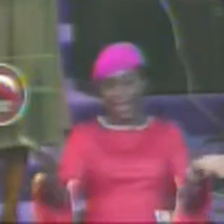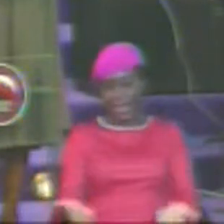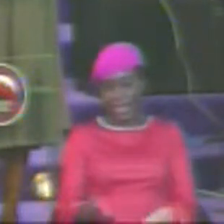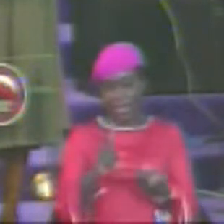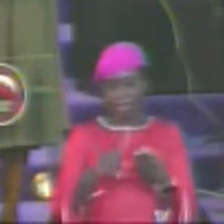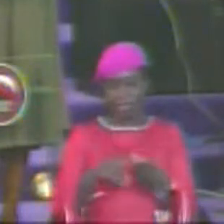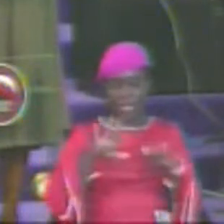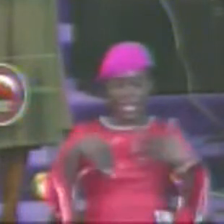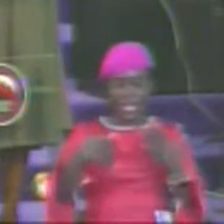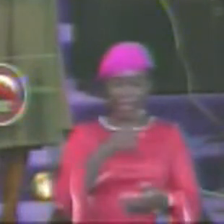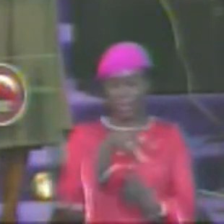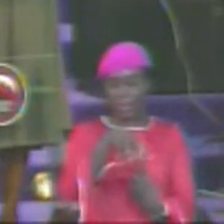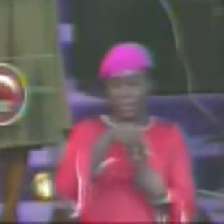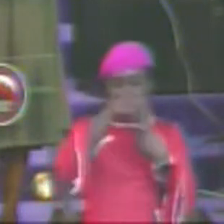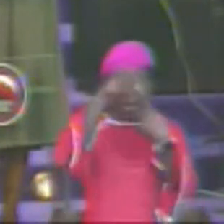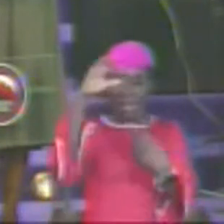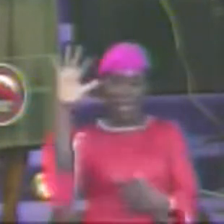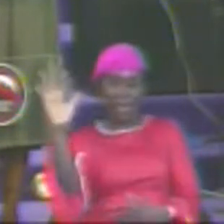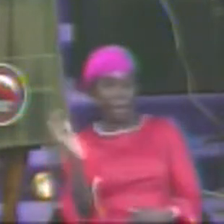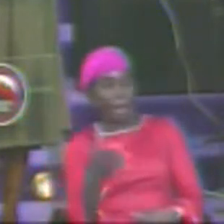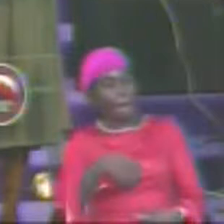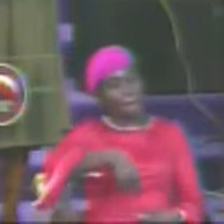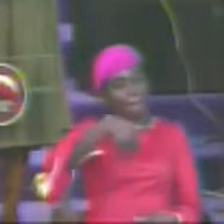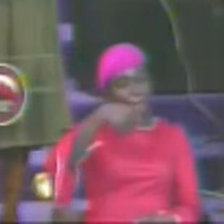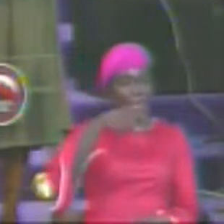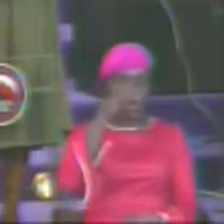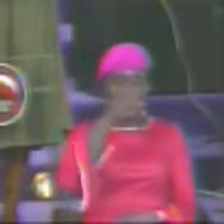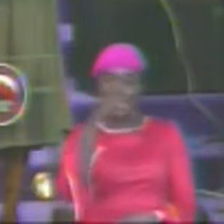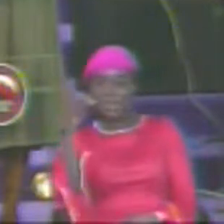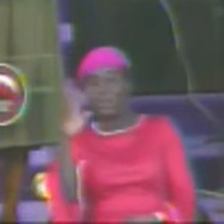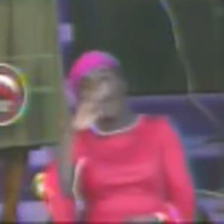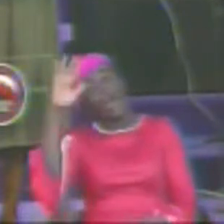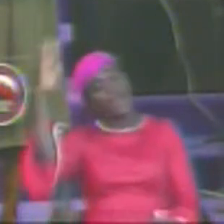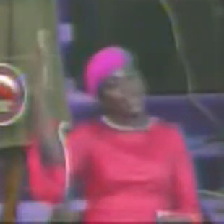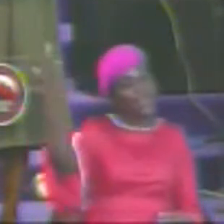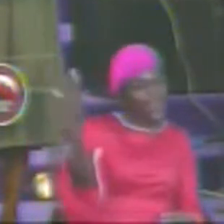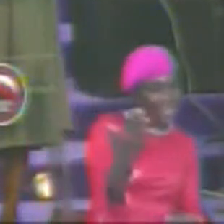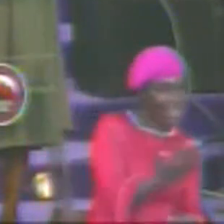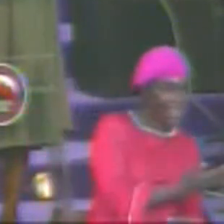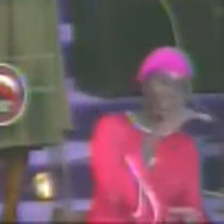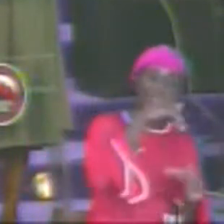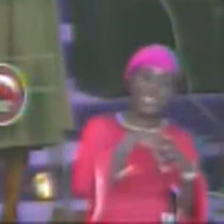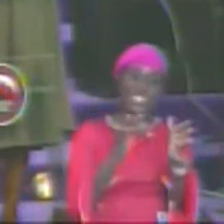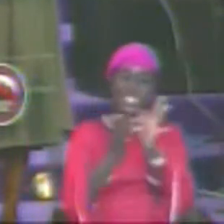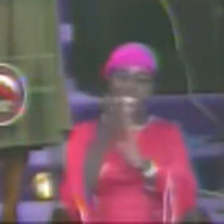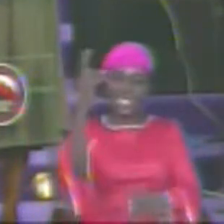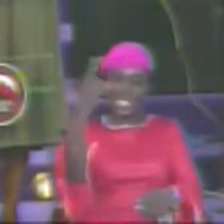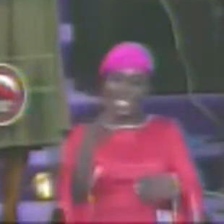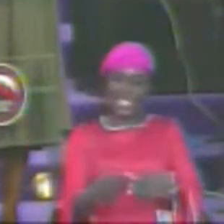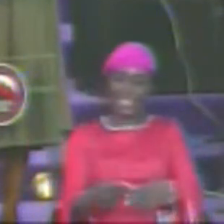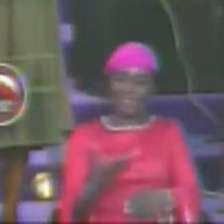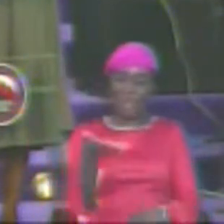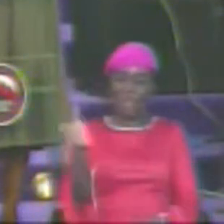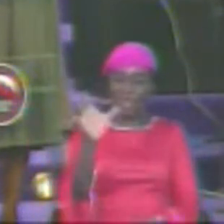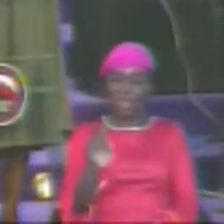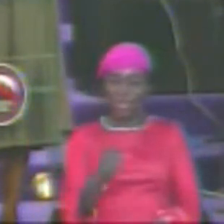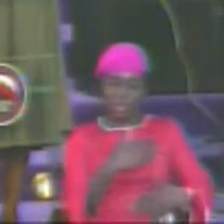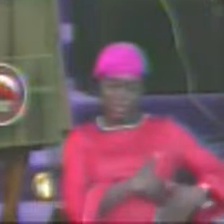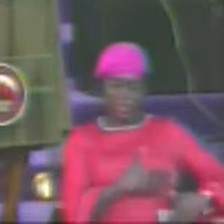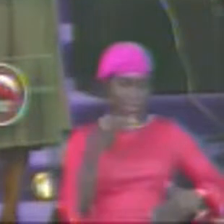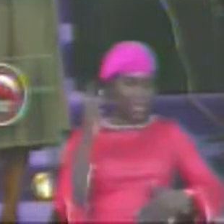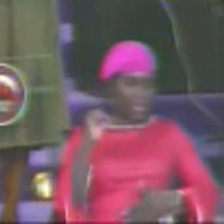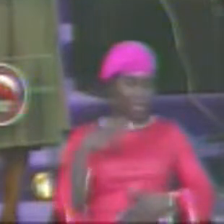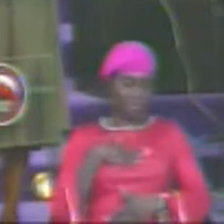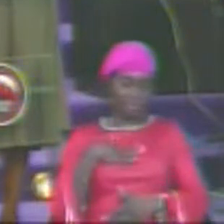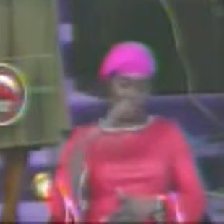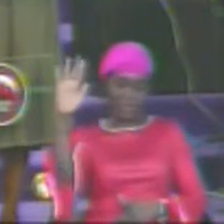welcoming pass. You are welcome in Jesus' name. Please, those beside them, kindly welcome them